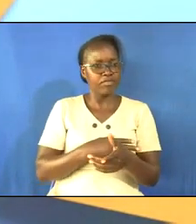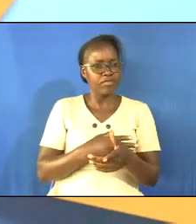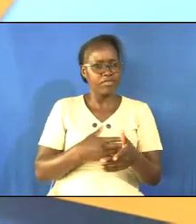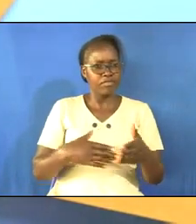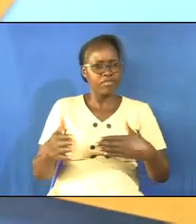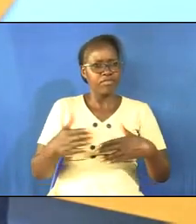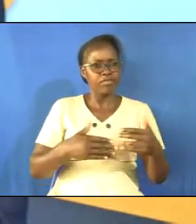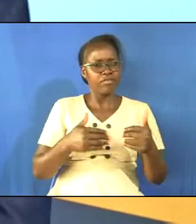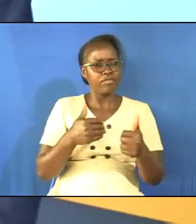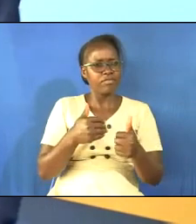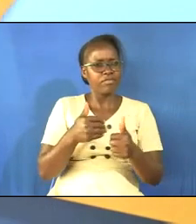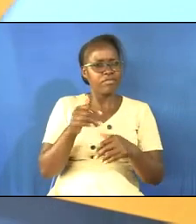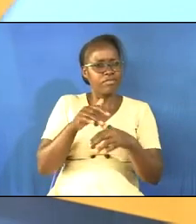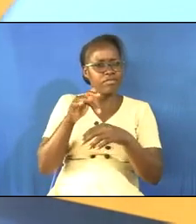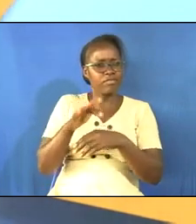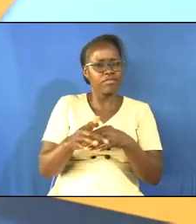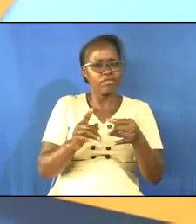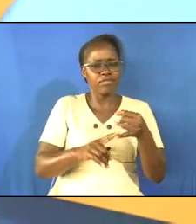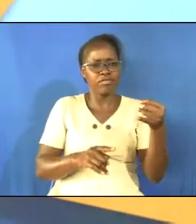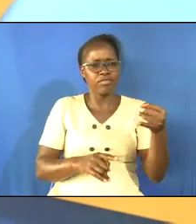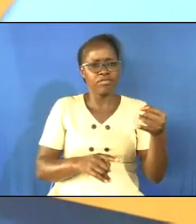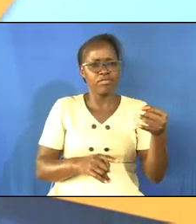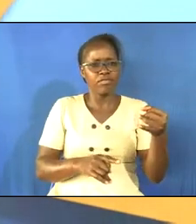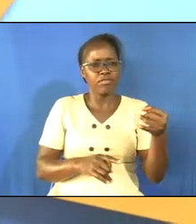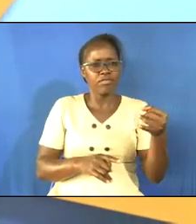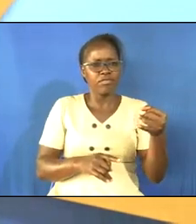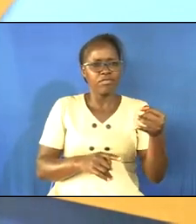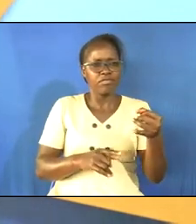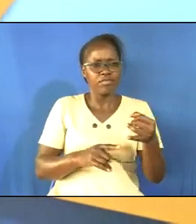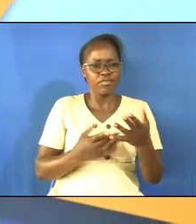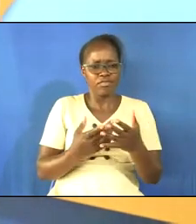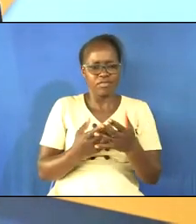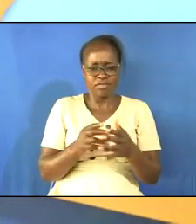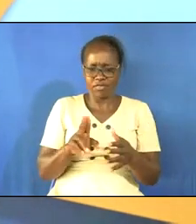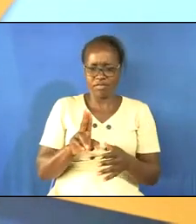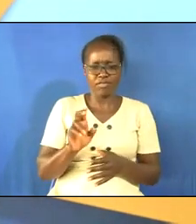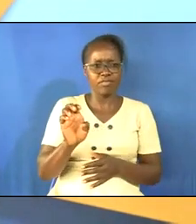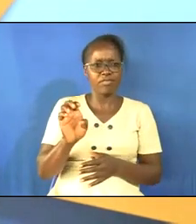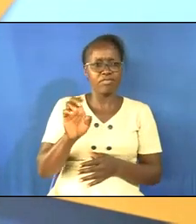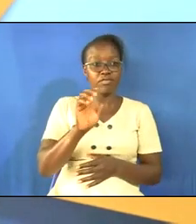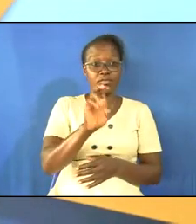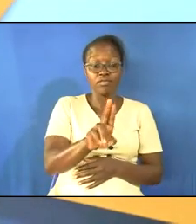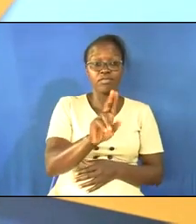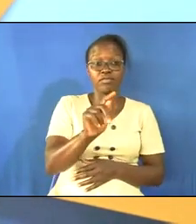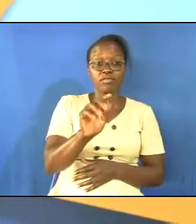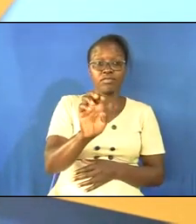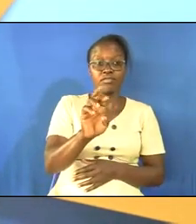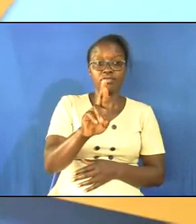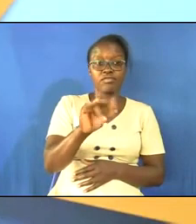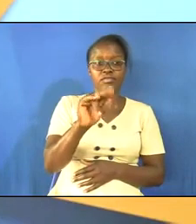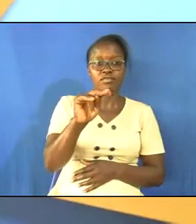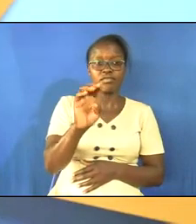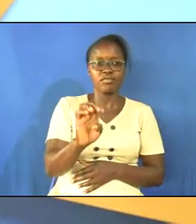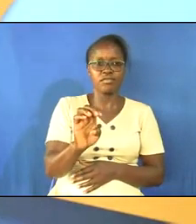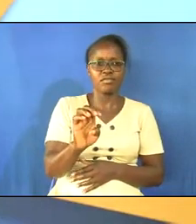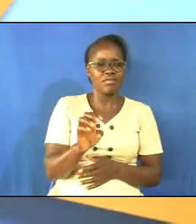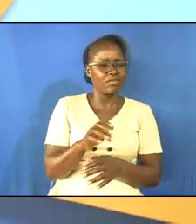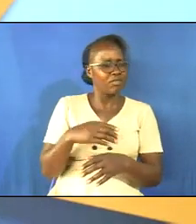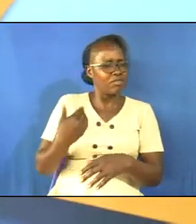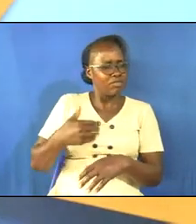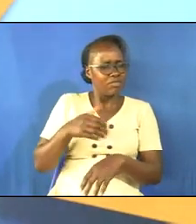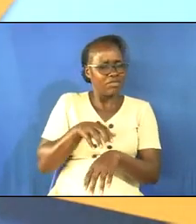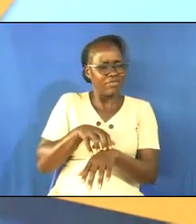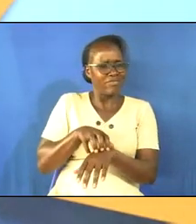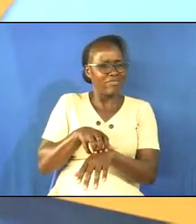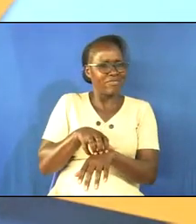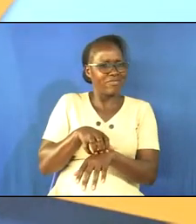of cervical cancer will include 1, abnormal uterine bleed. Say you expect your bleeding to go from day 1 to somewhere